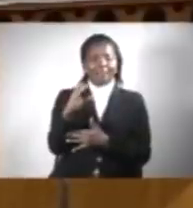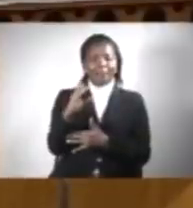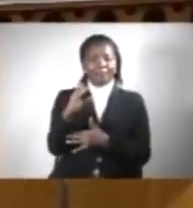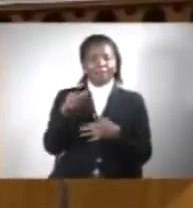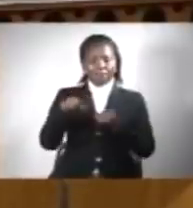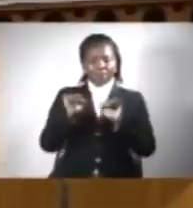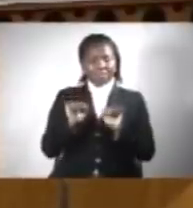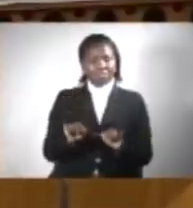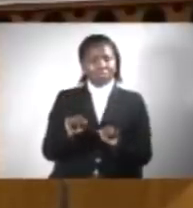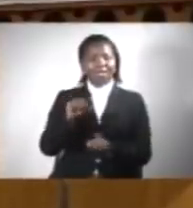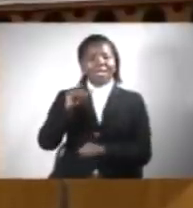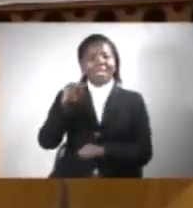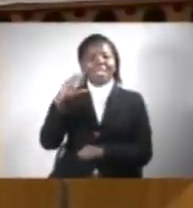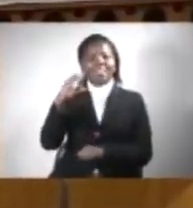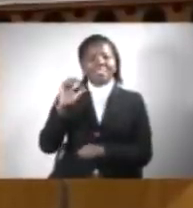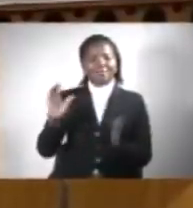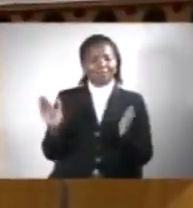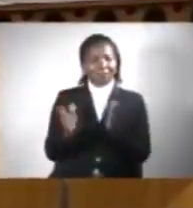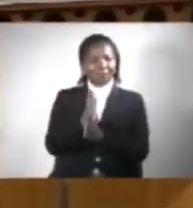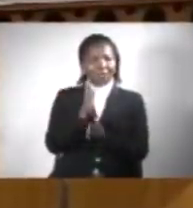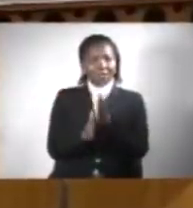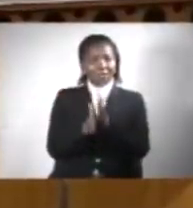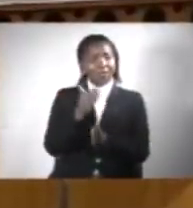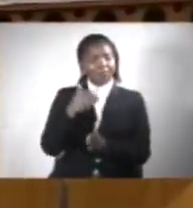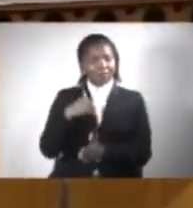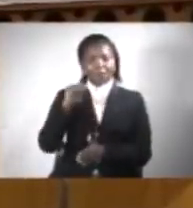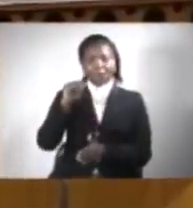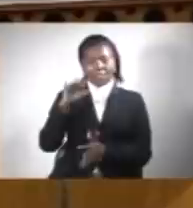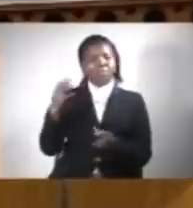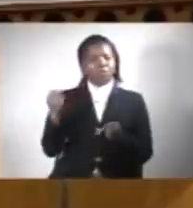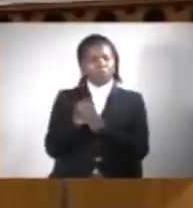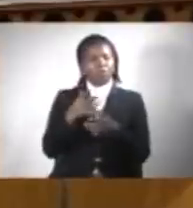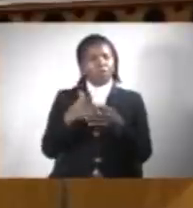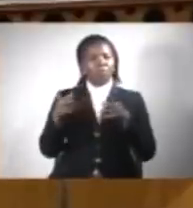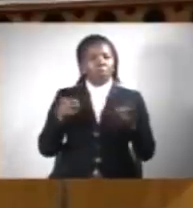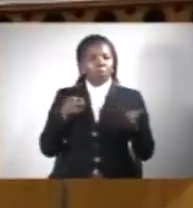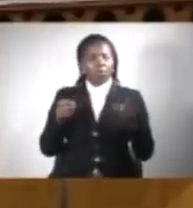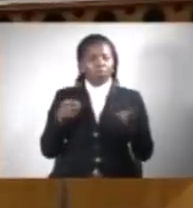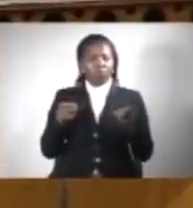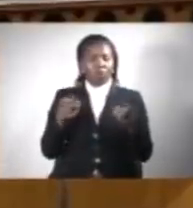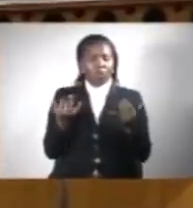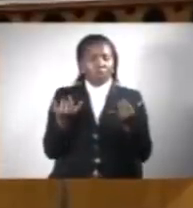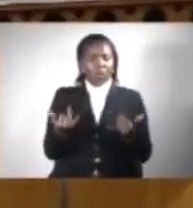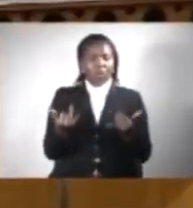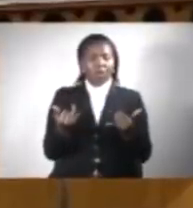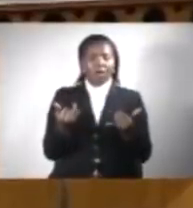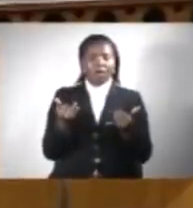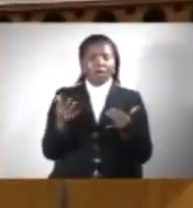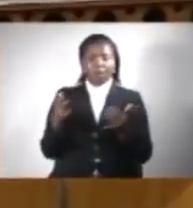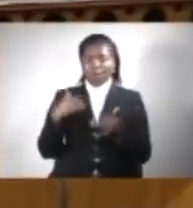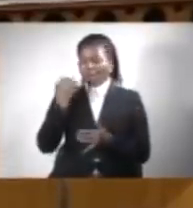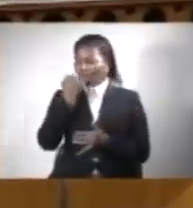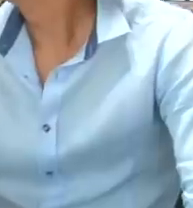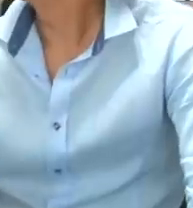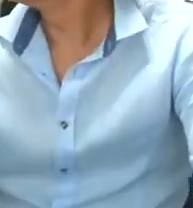of the African National Congress. And the ANC have won the majority rule. And therefore, we don't